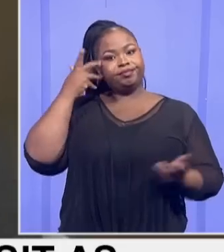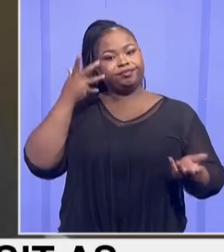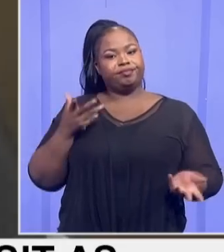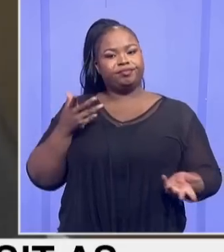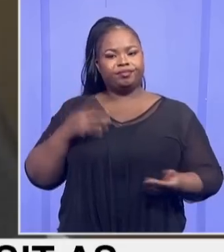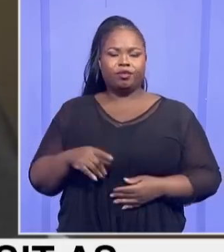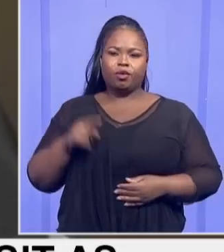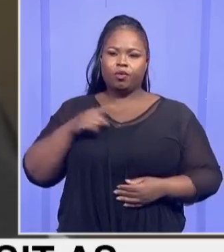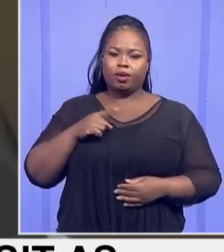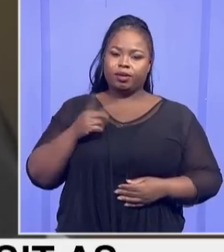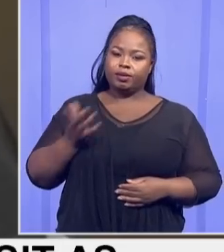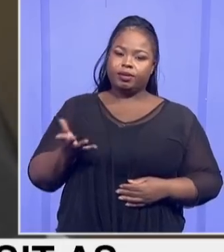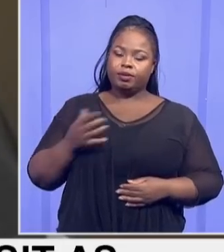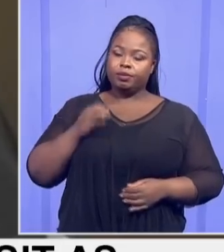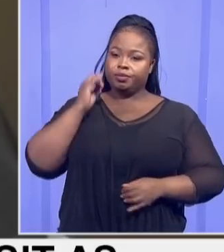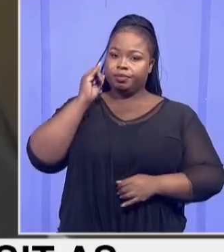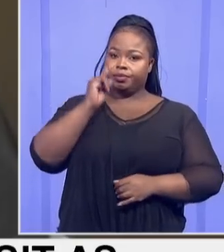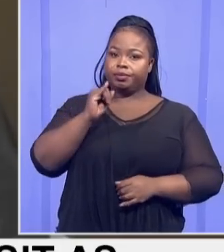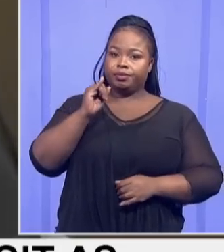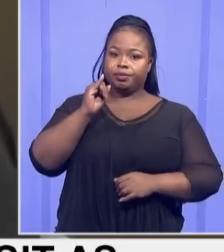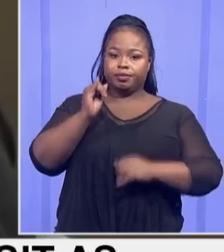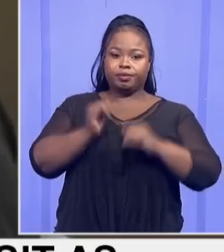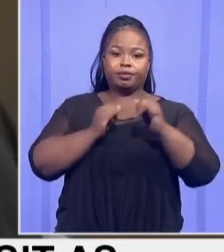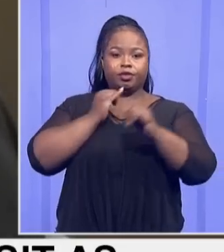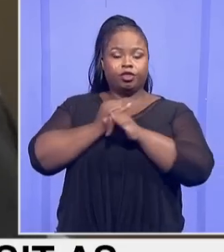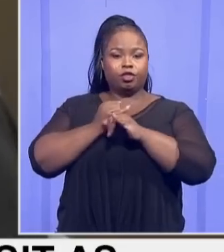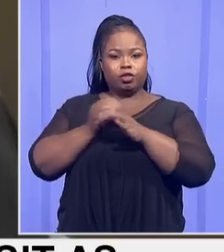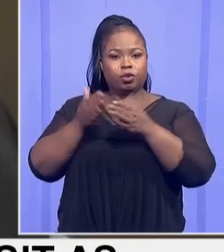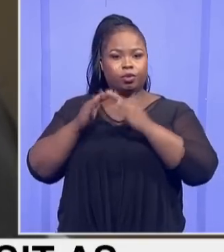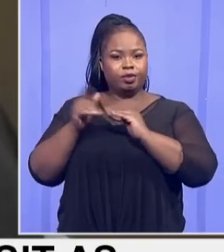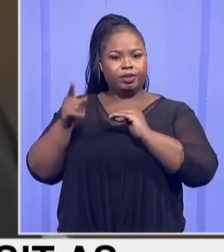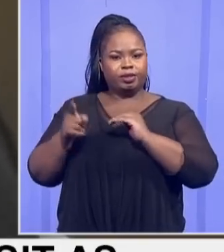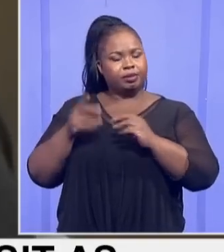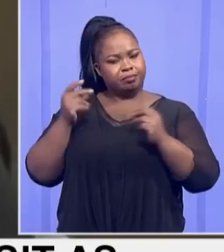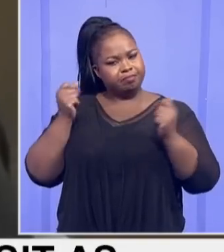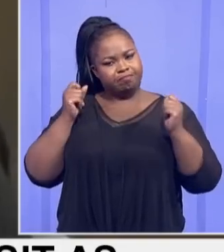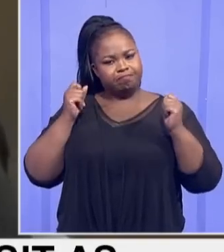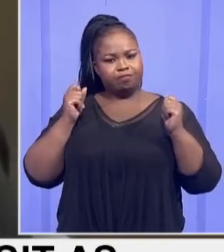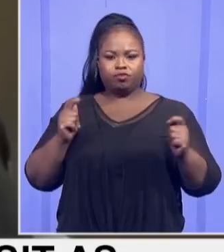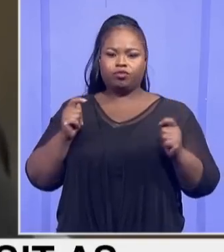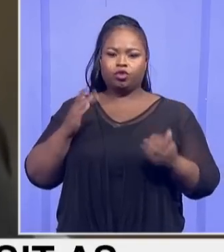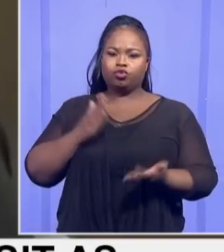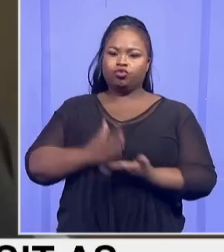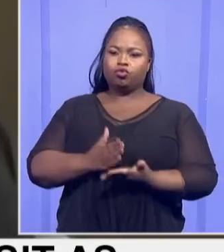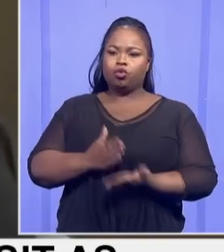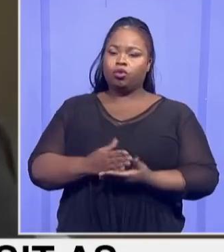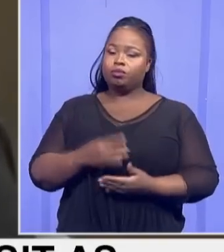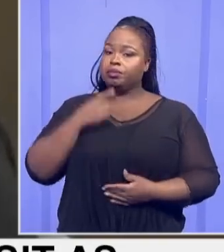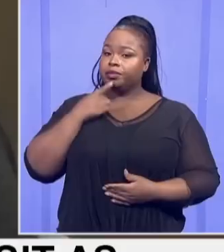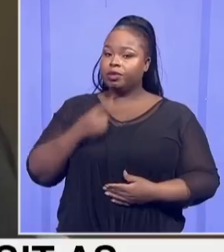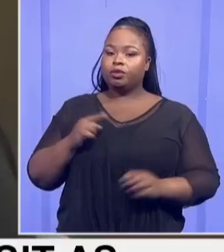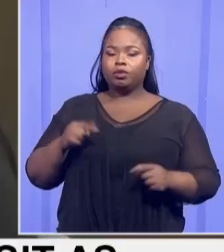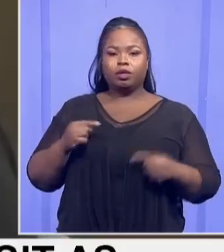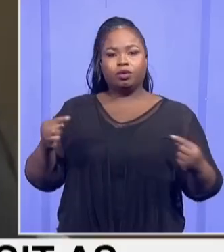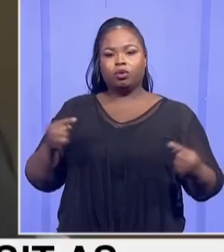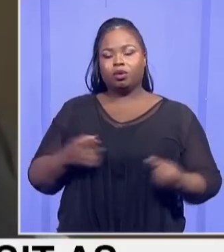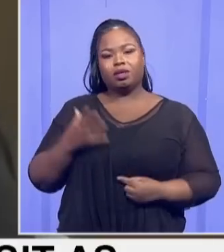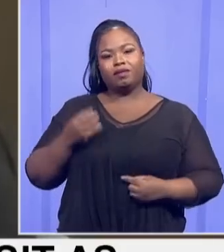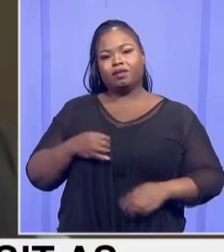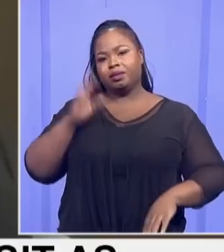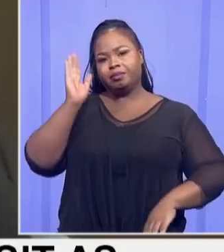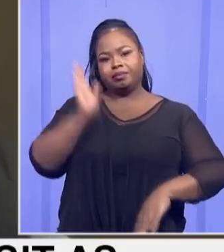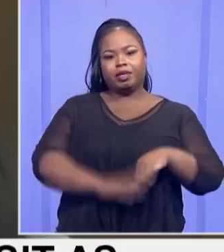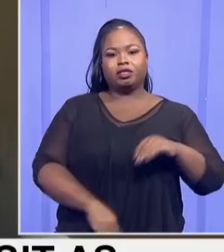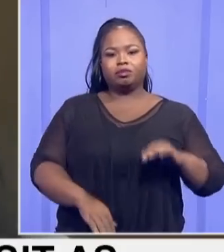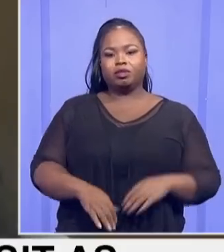because what the international community was completely resolute about is that we can no longer have impunity for crimes that